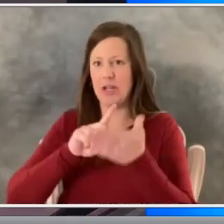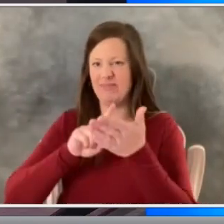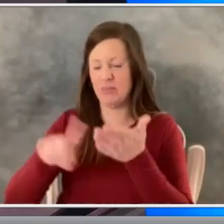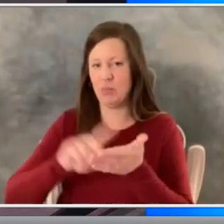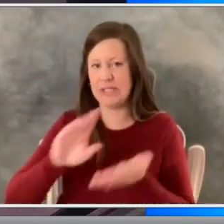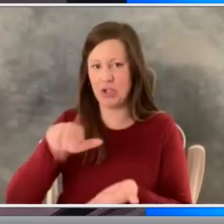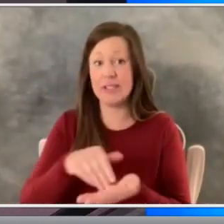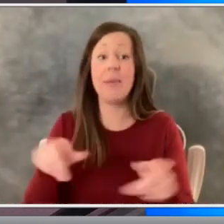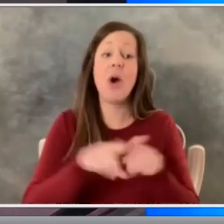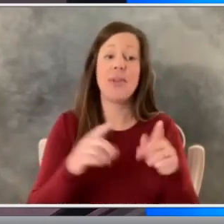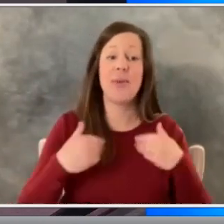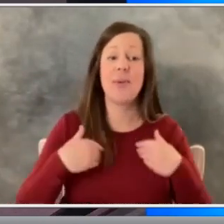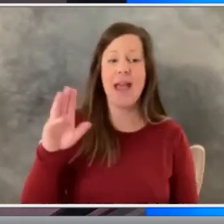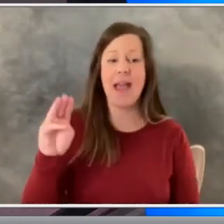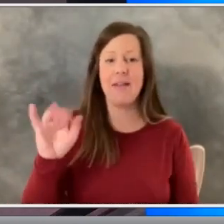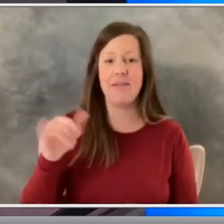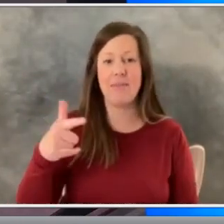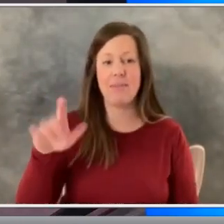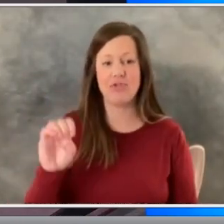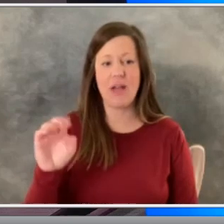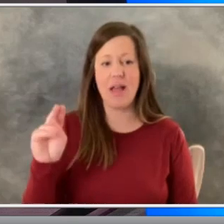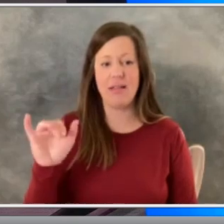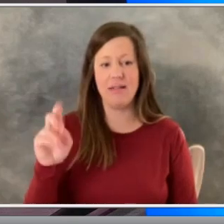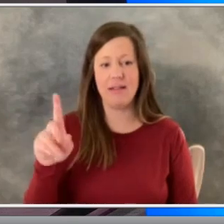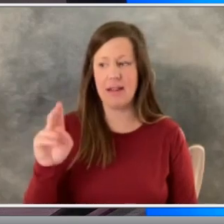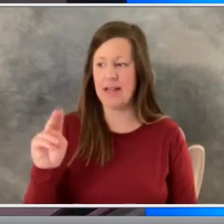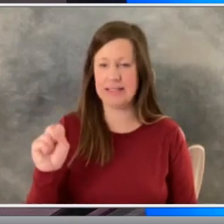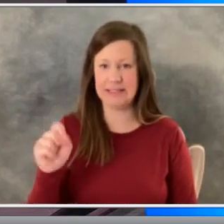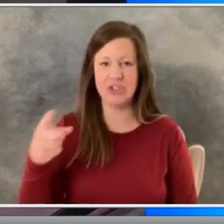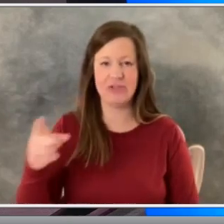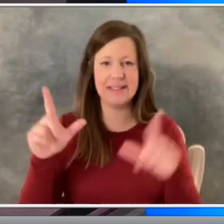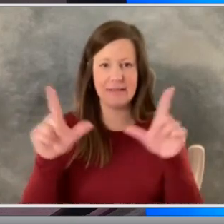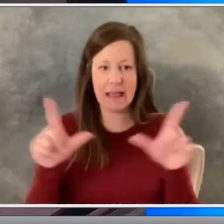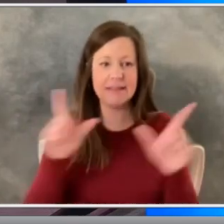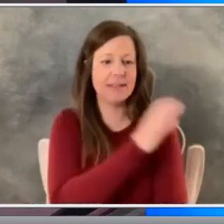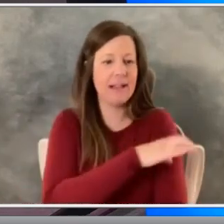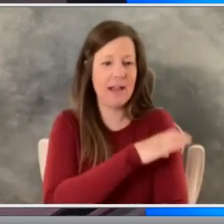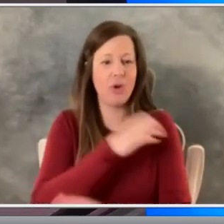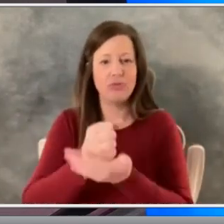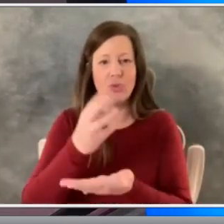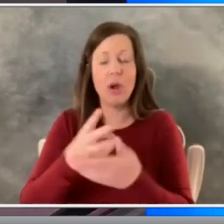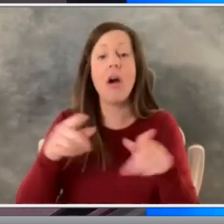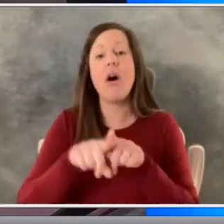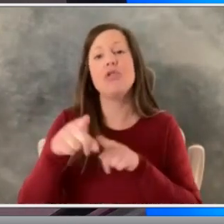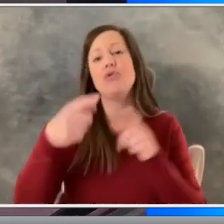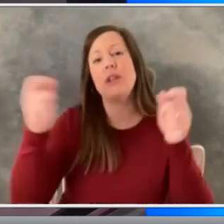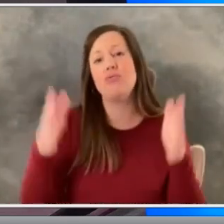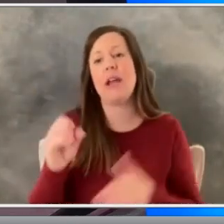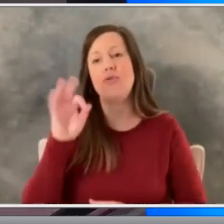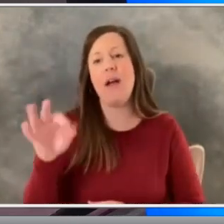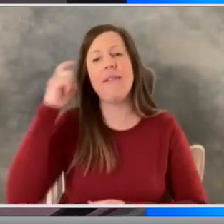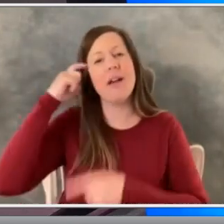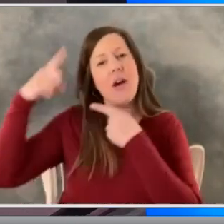Needens. Michelle is a licensed clinical social worker, and Michelle is also the director of the Cognitive Care Network. The